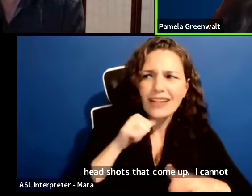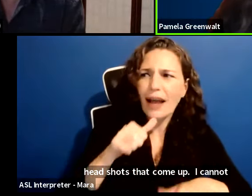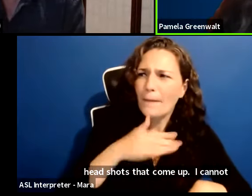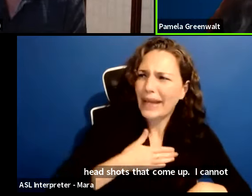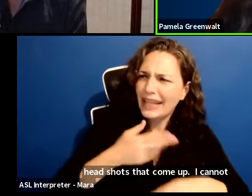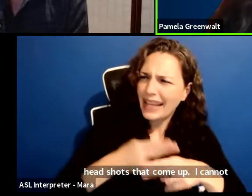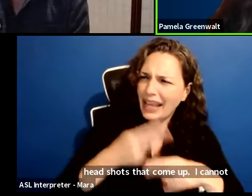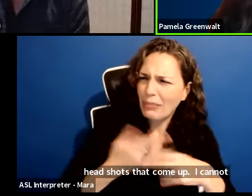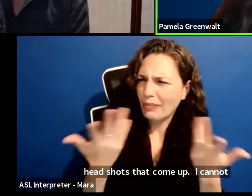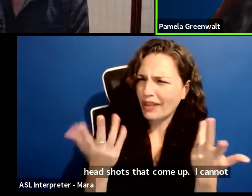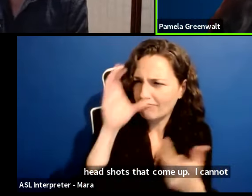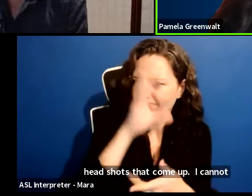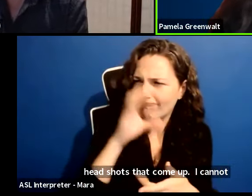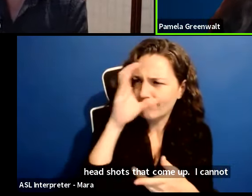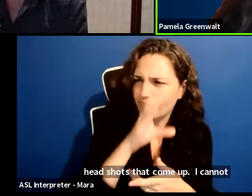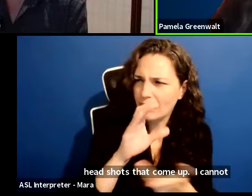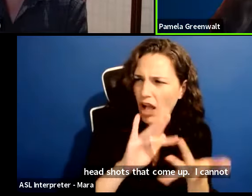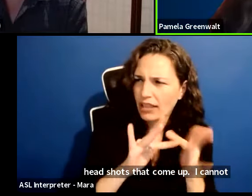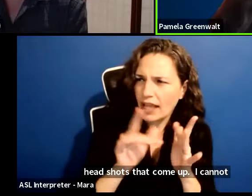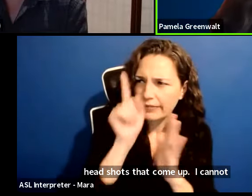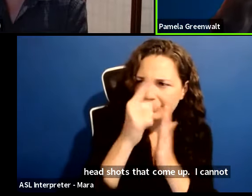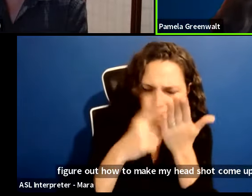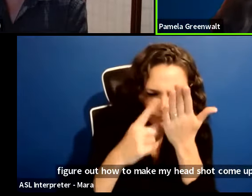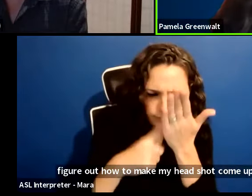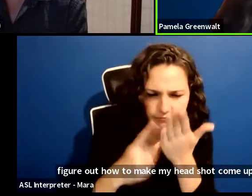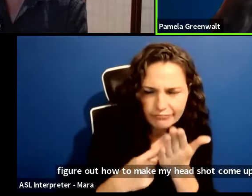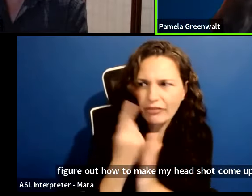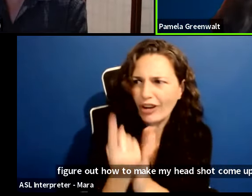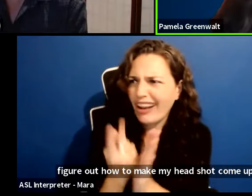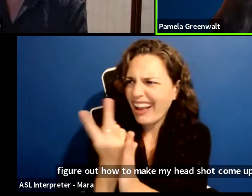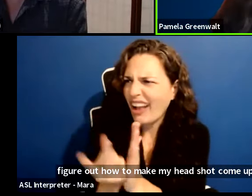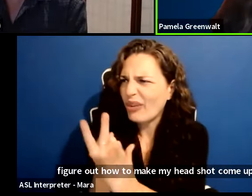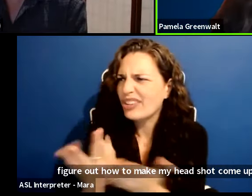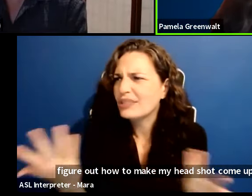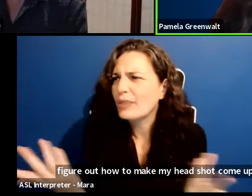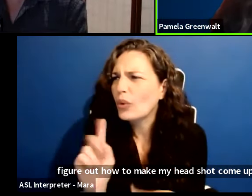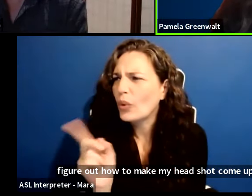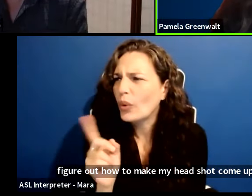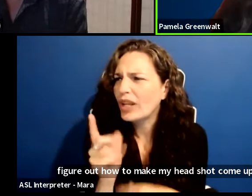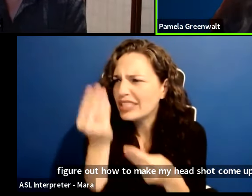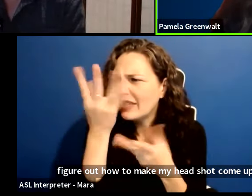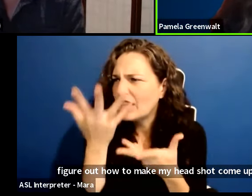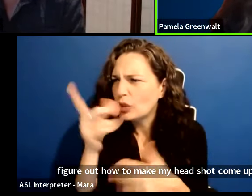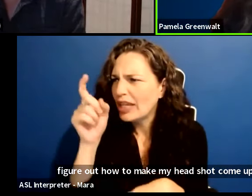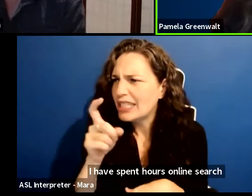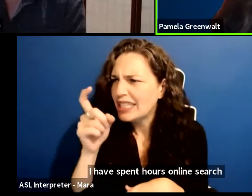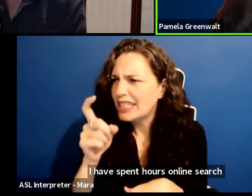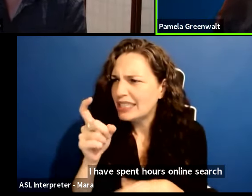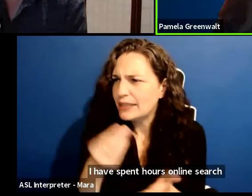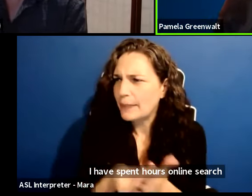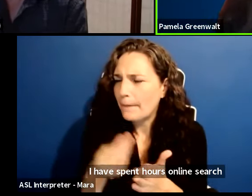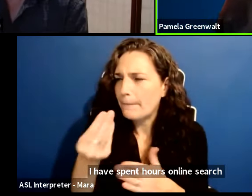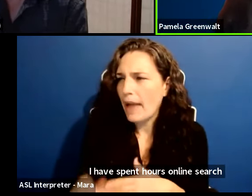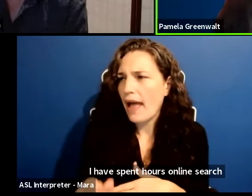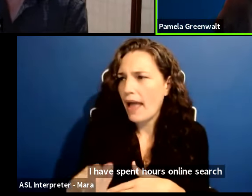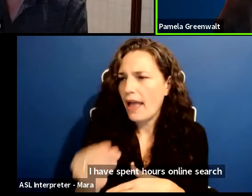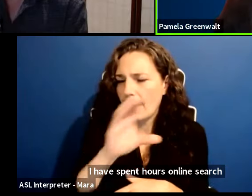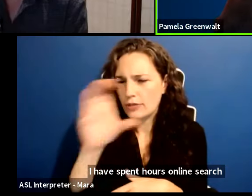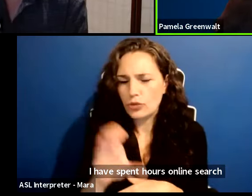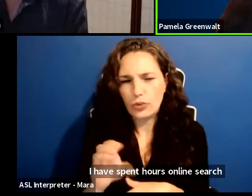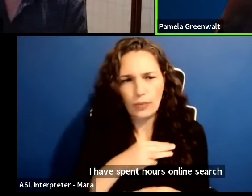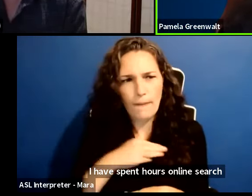hours searching online for this information, and I wonder if it's necessary to purchase a Zoom membership in order to have this